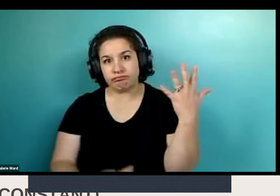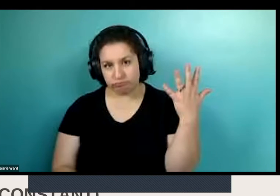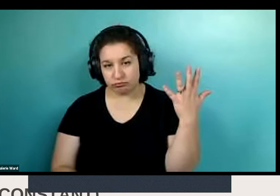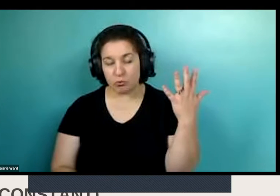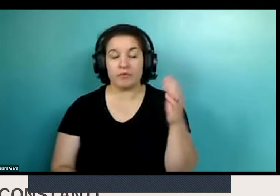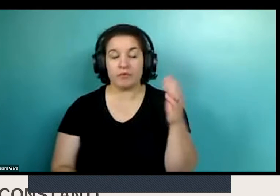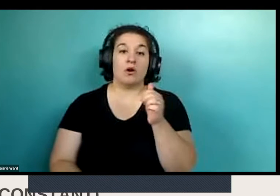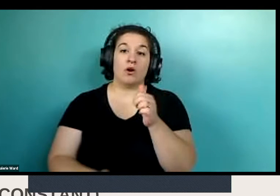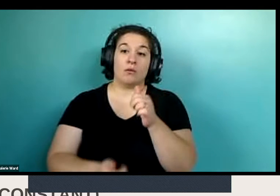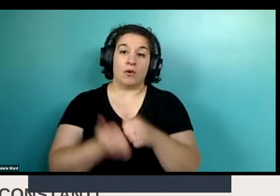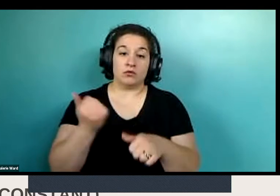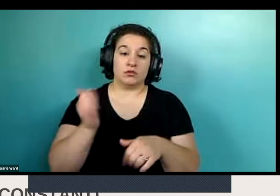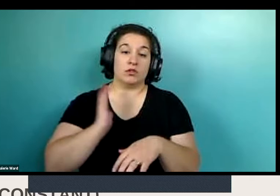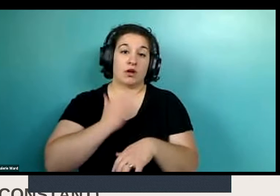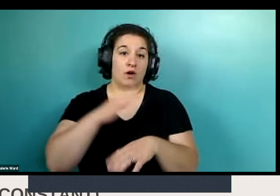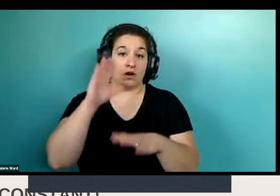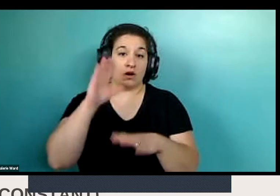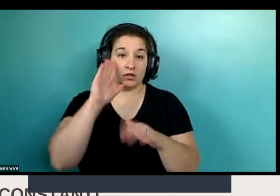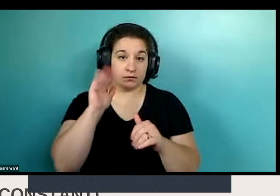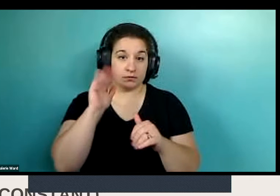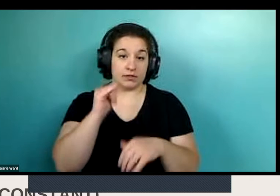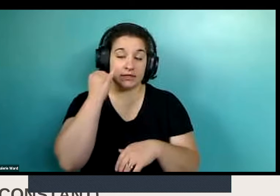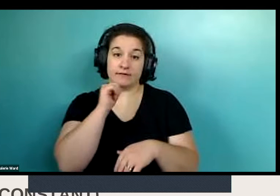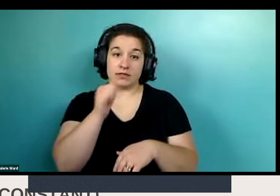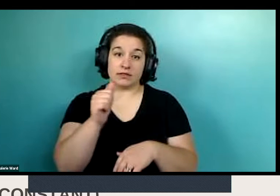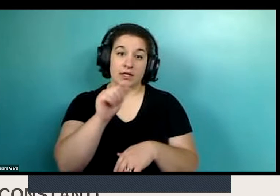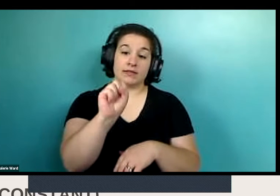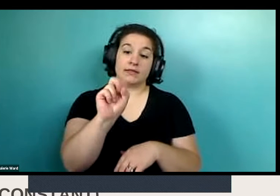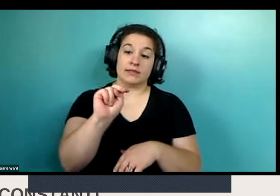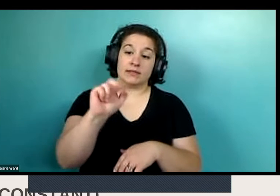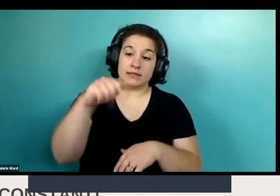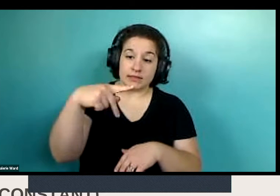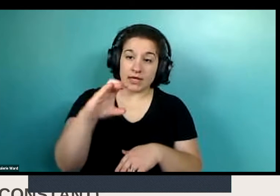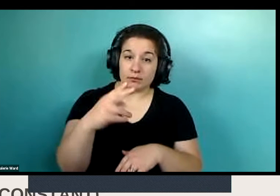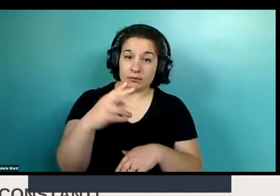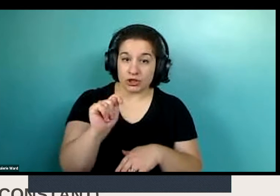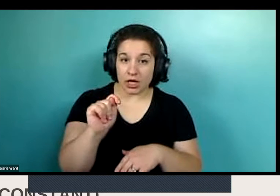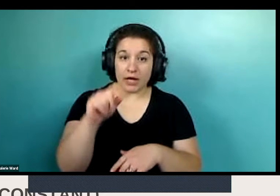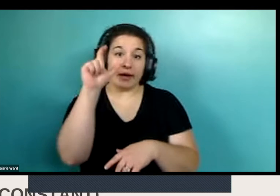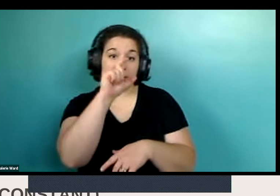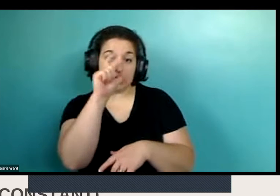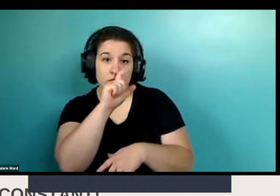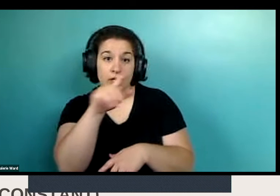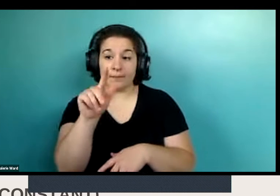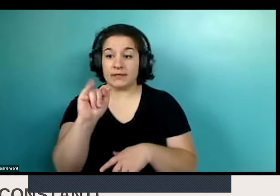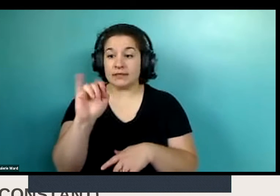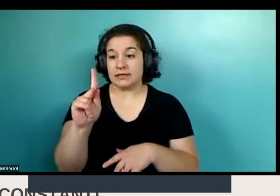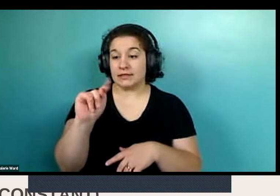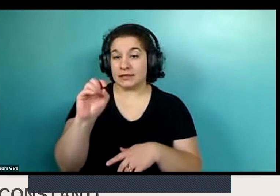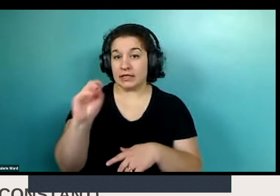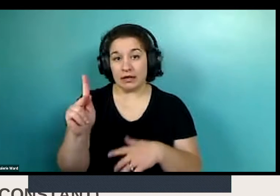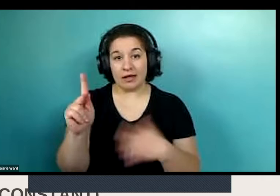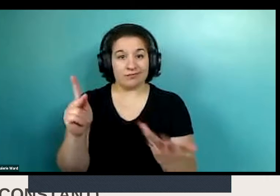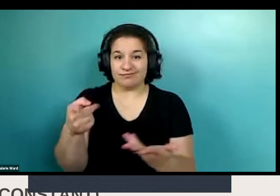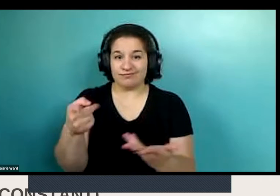experience, if it's not Snapchat, Instagram, or TikTok, chances are it's somewhat foreign to them. It can be difficult for them to